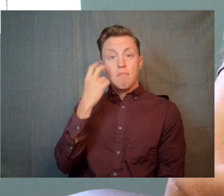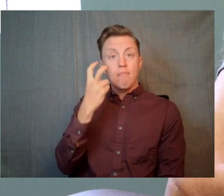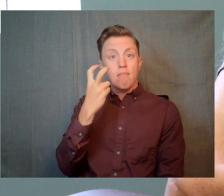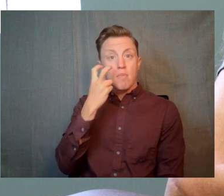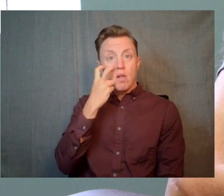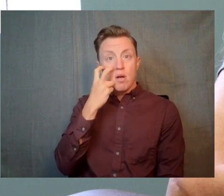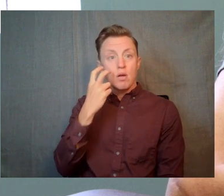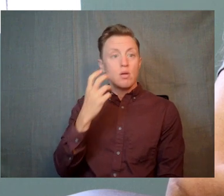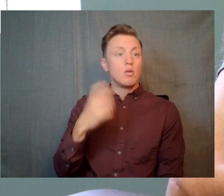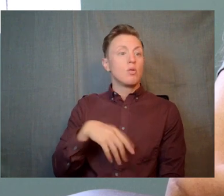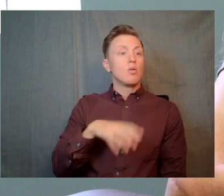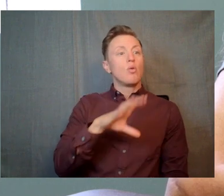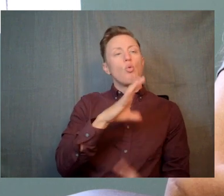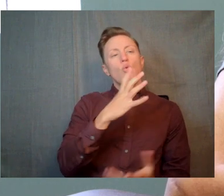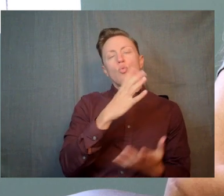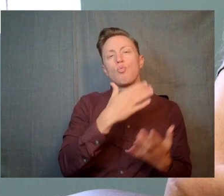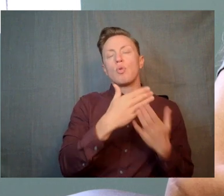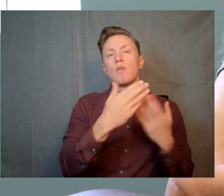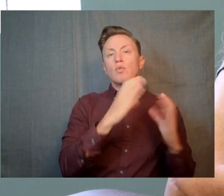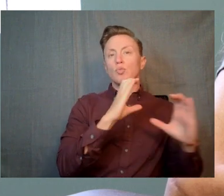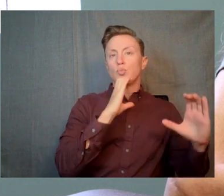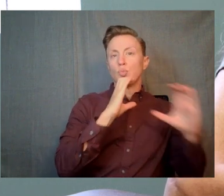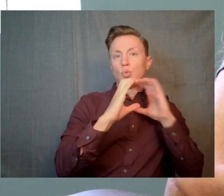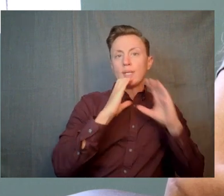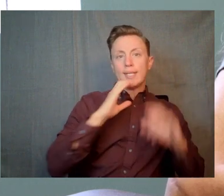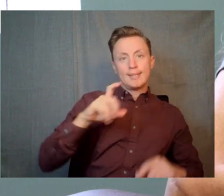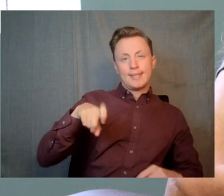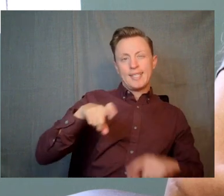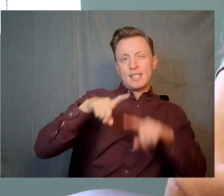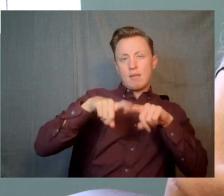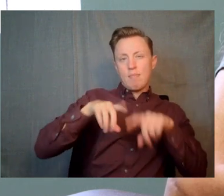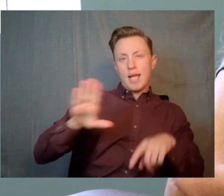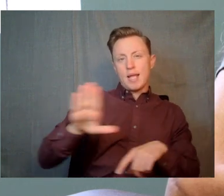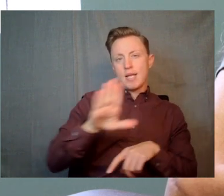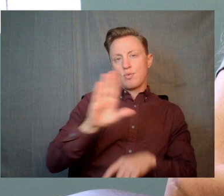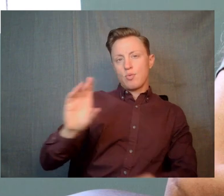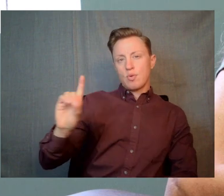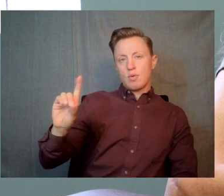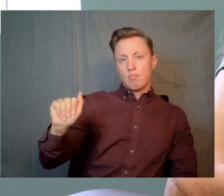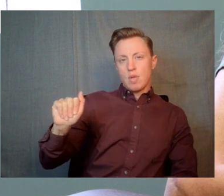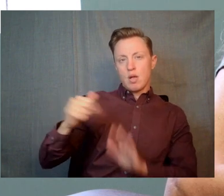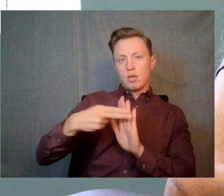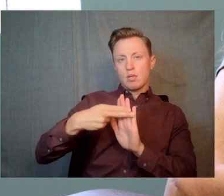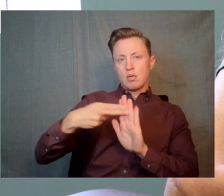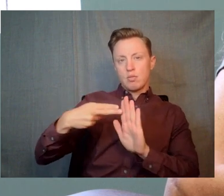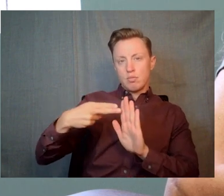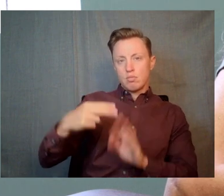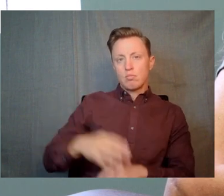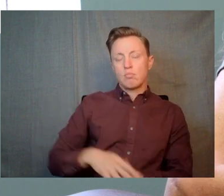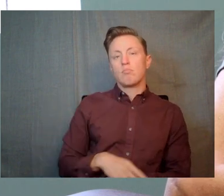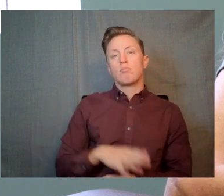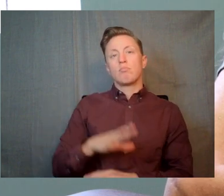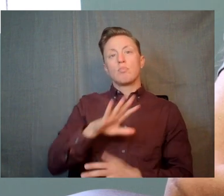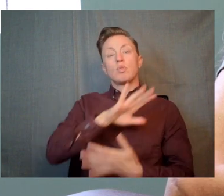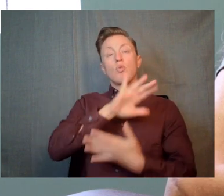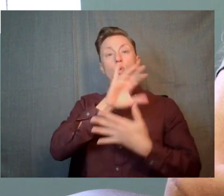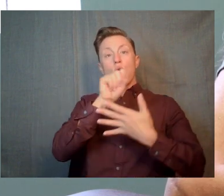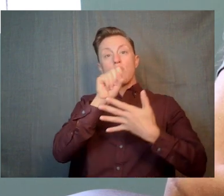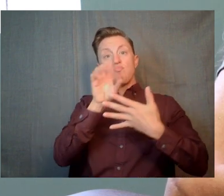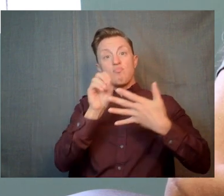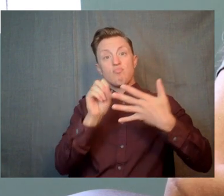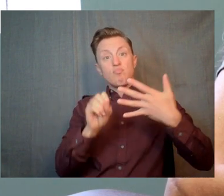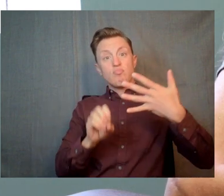having communication needs based on your disabilities. All of the